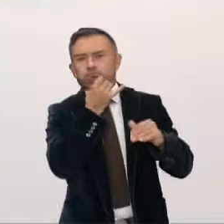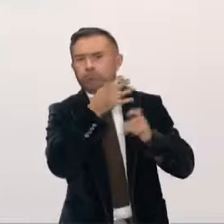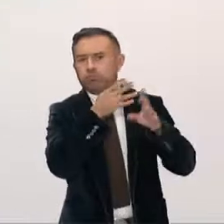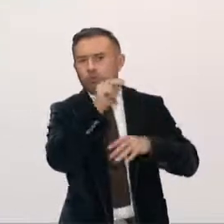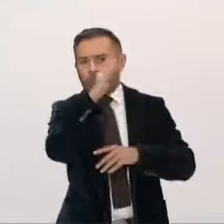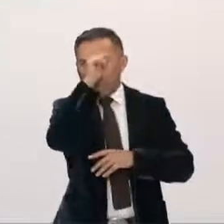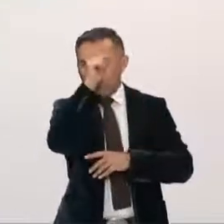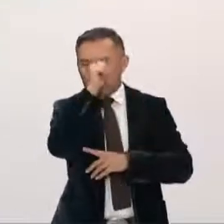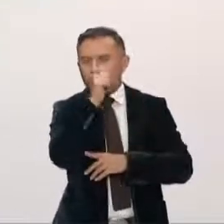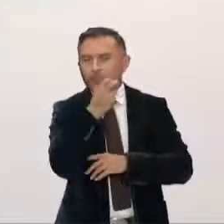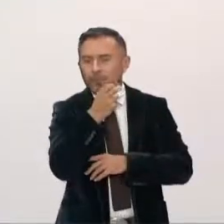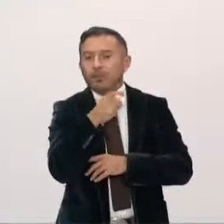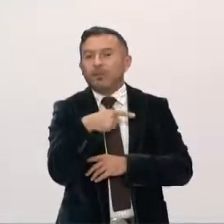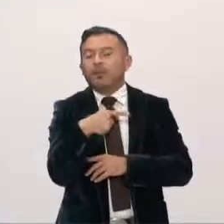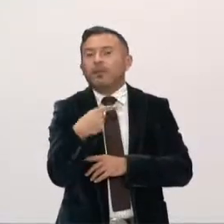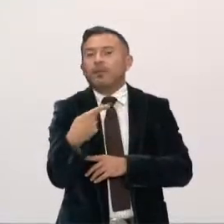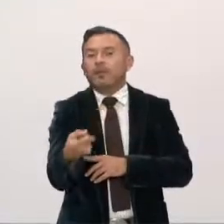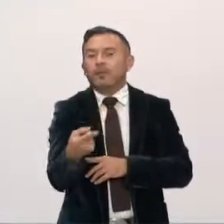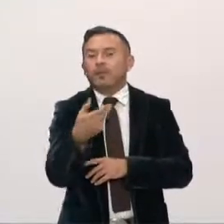on the way